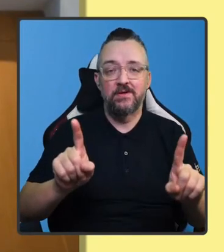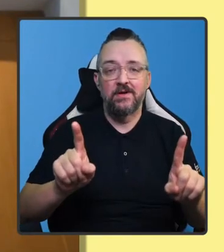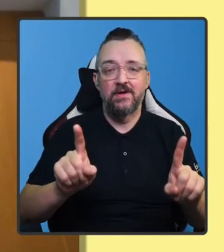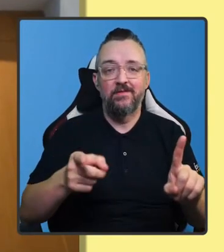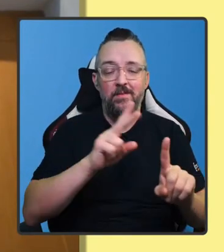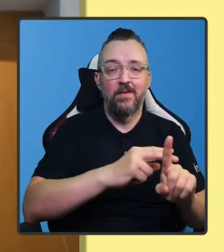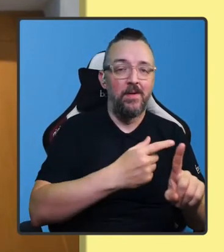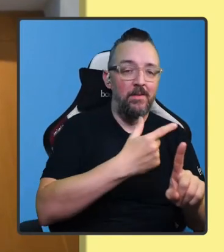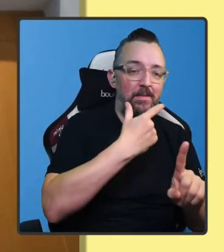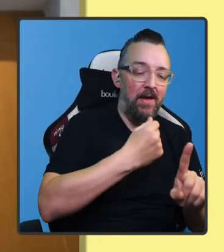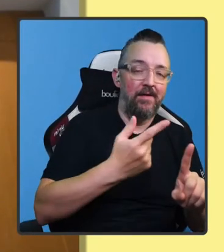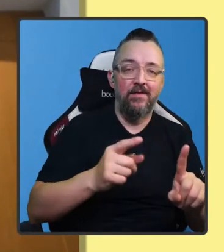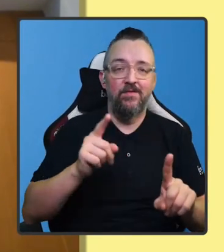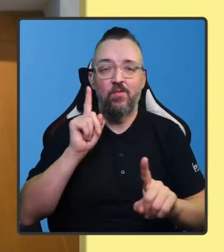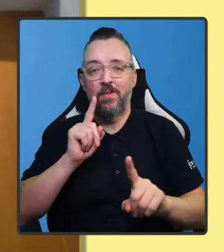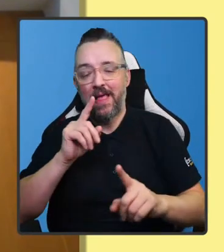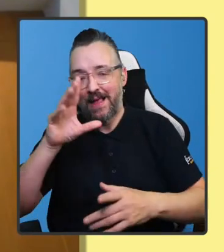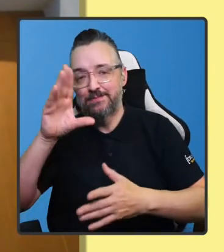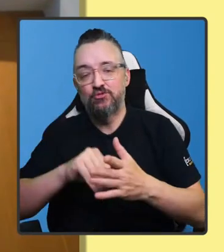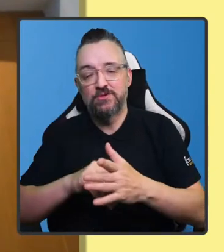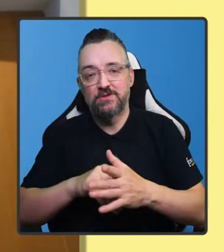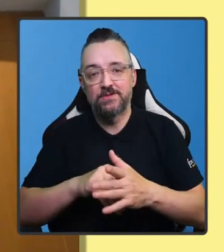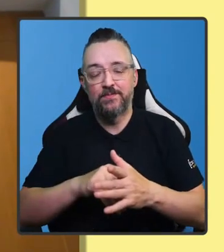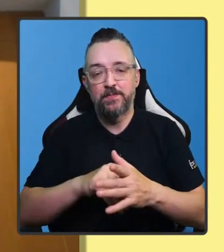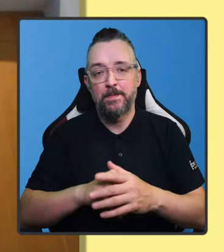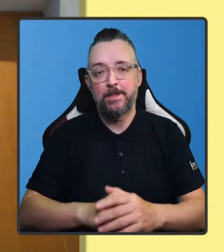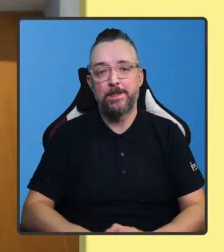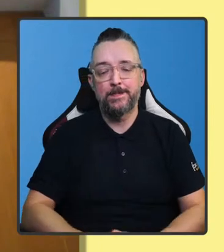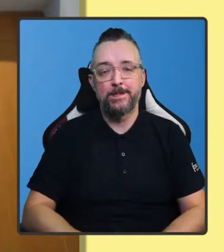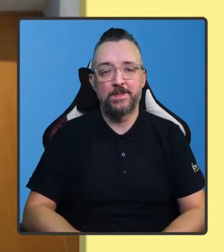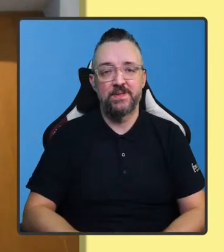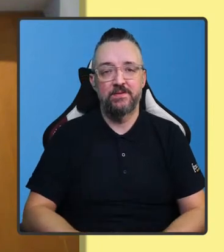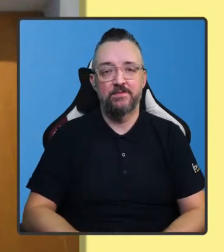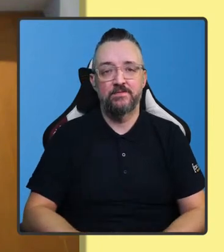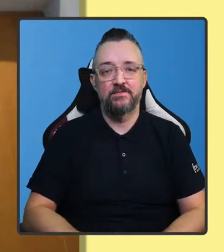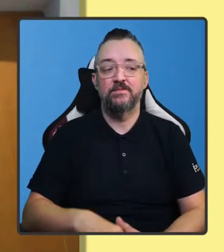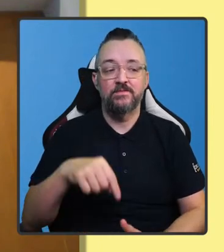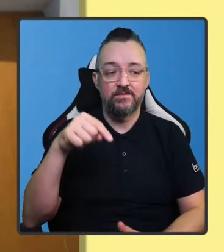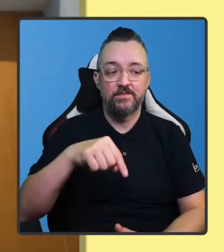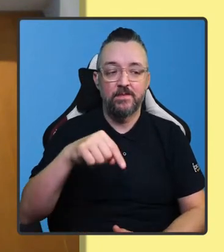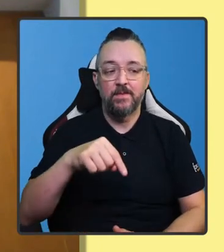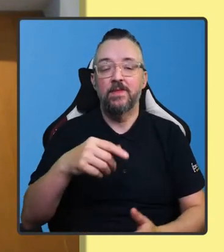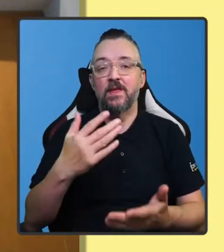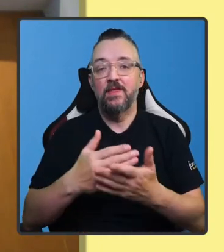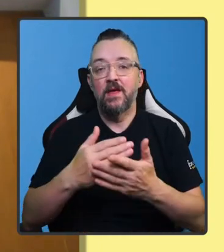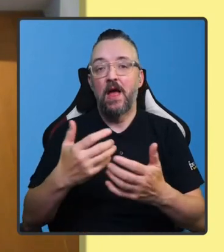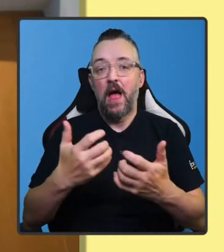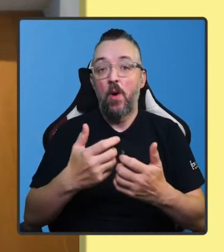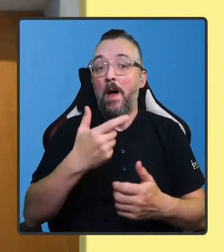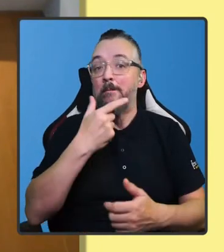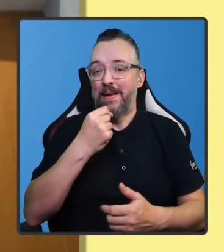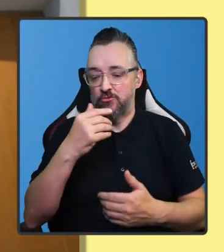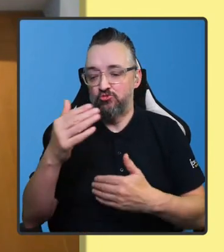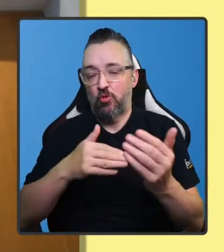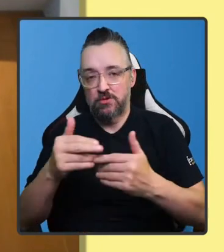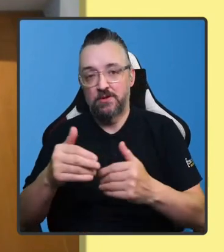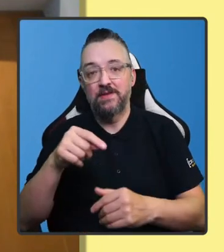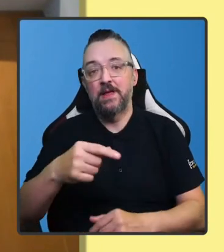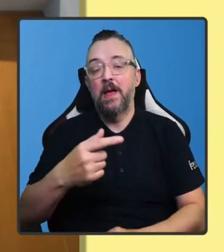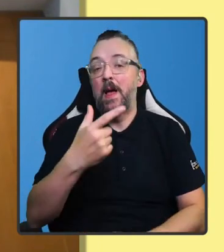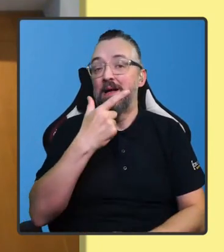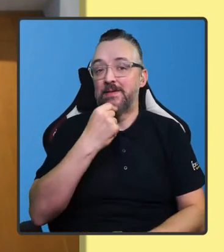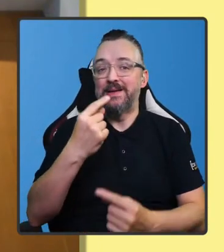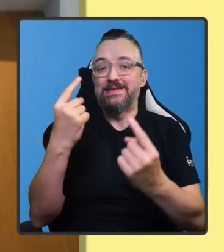in the experience of people just because of their gender. This is about how men tackle this issue, and it's a man's issue